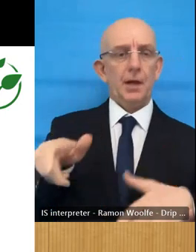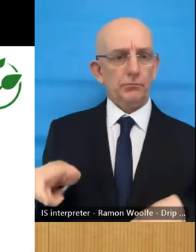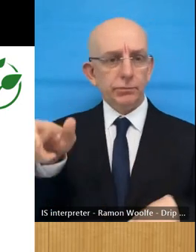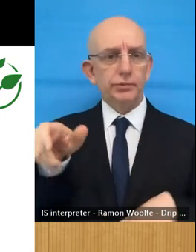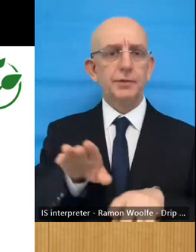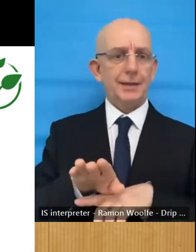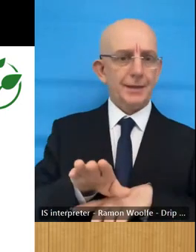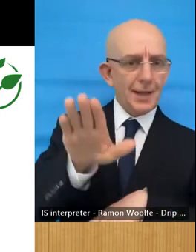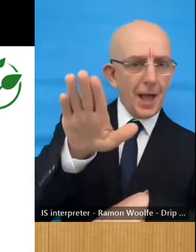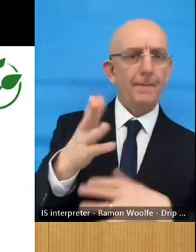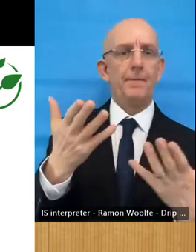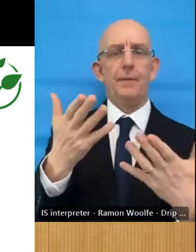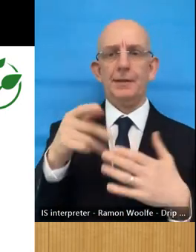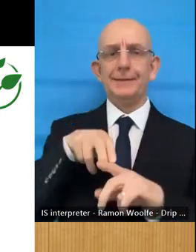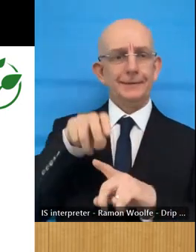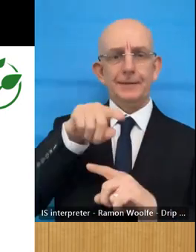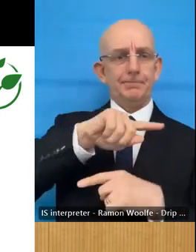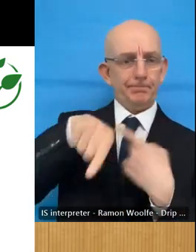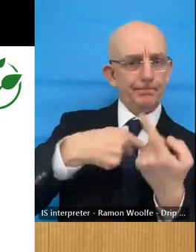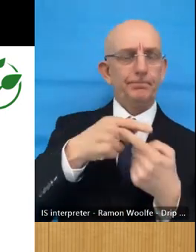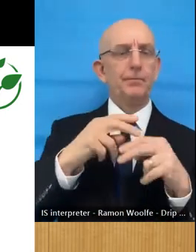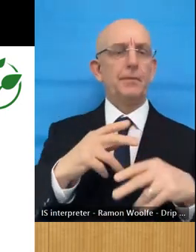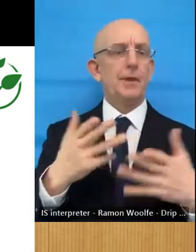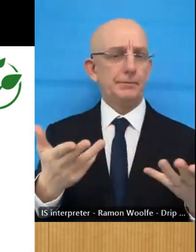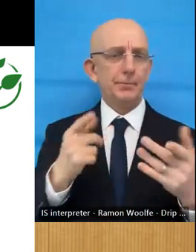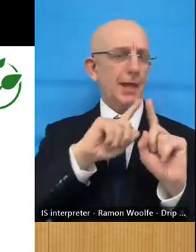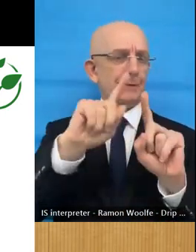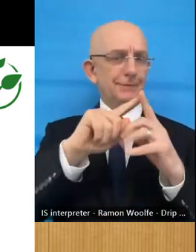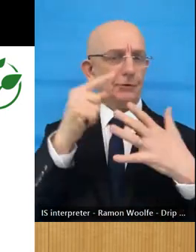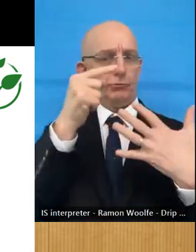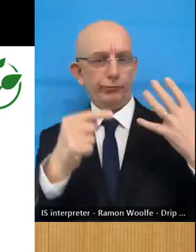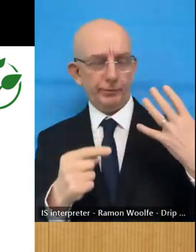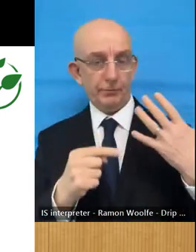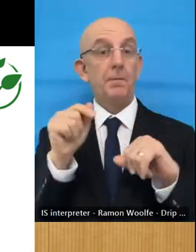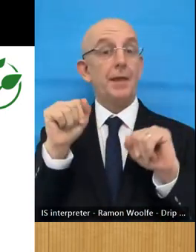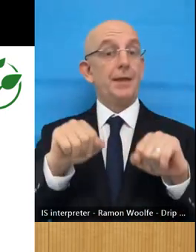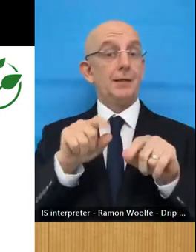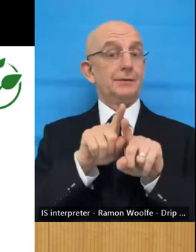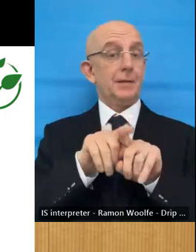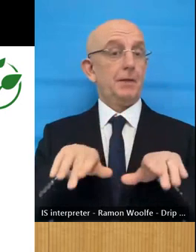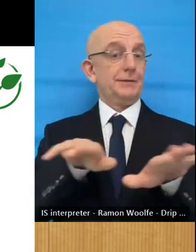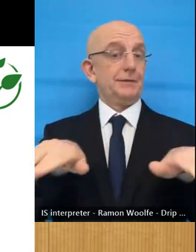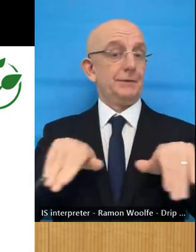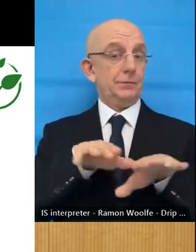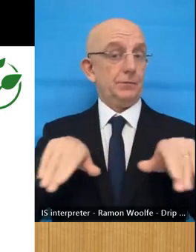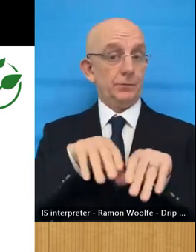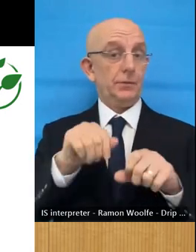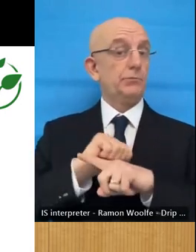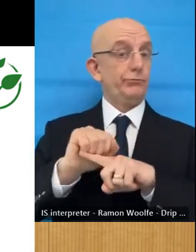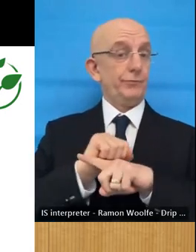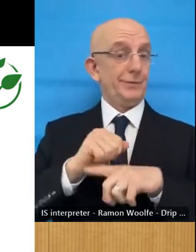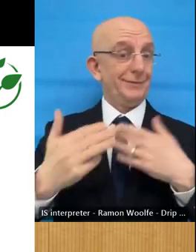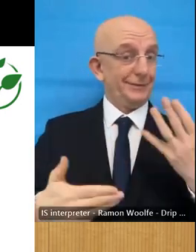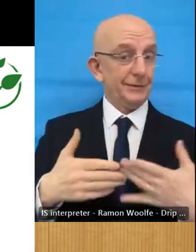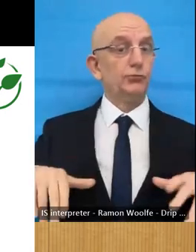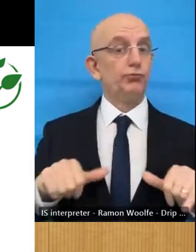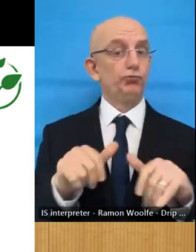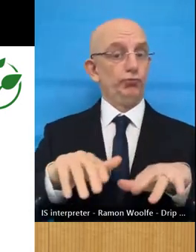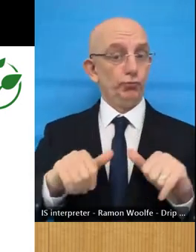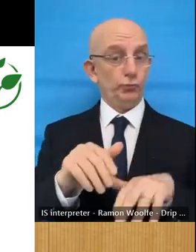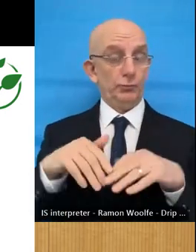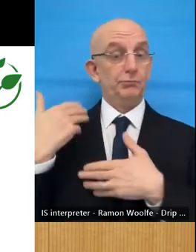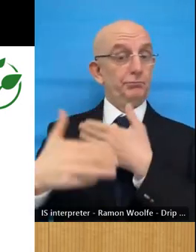year before the Paralympics in Paris. I can only say that I will miss this school with all my heart and I will always be grateful for